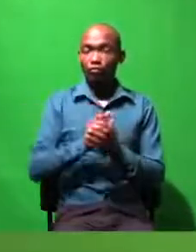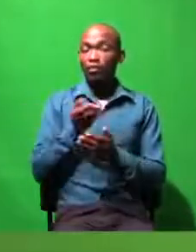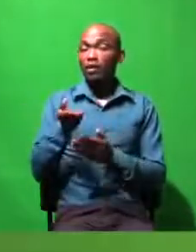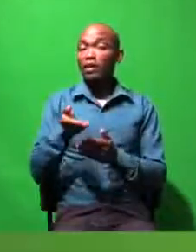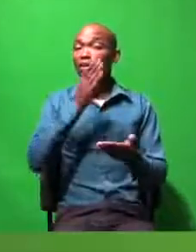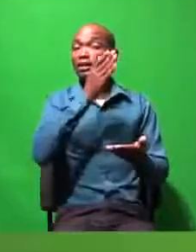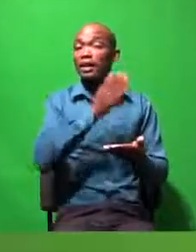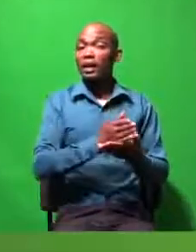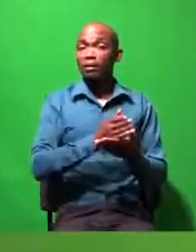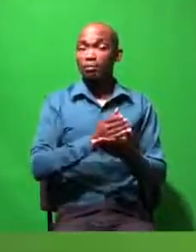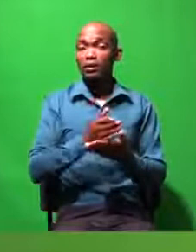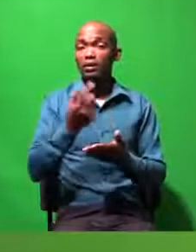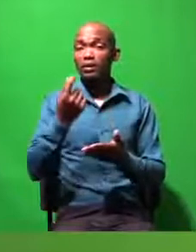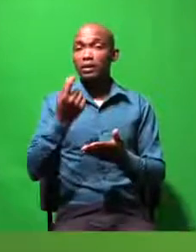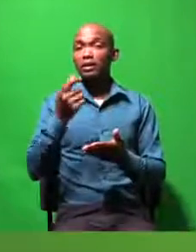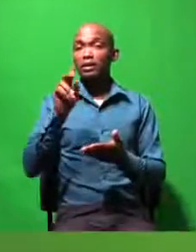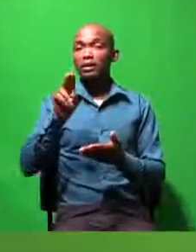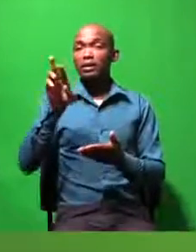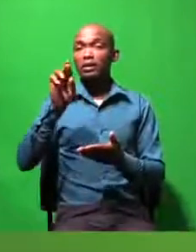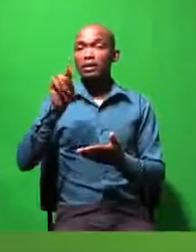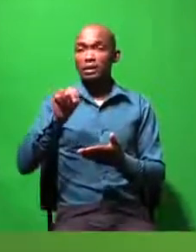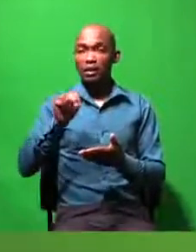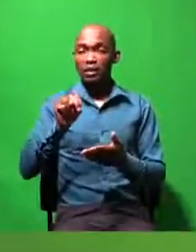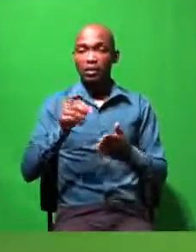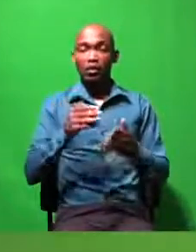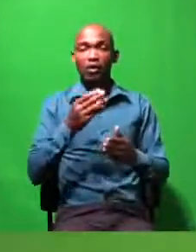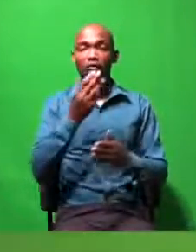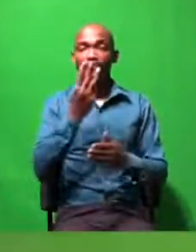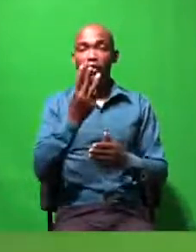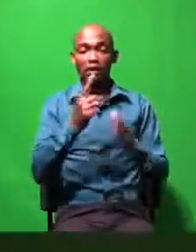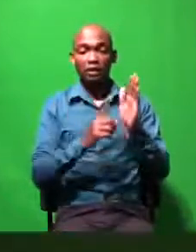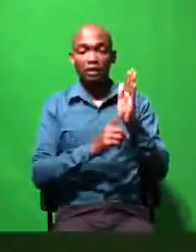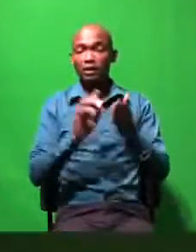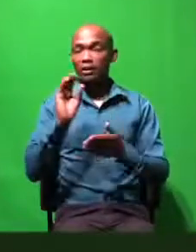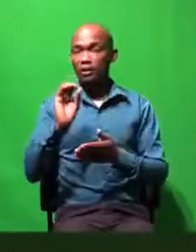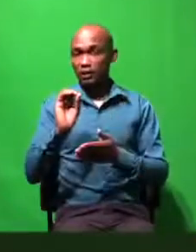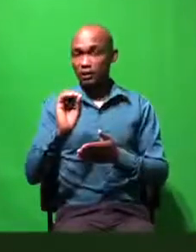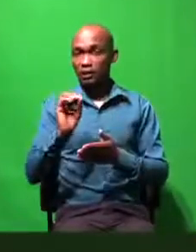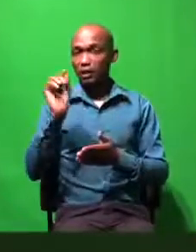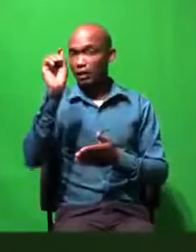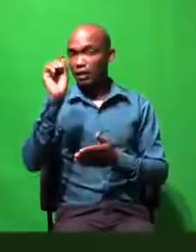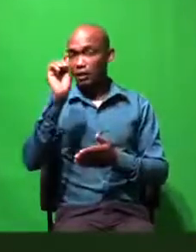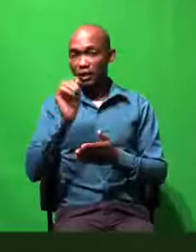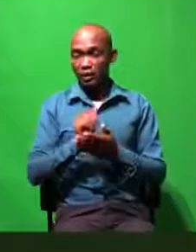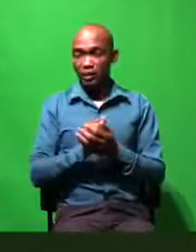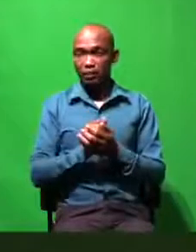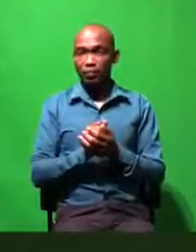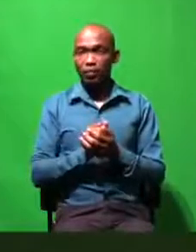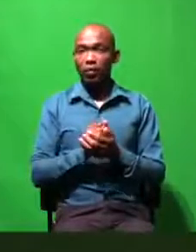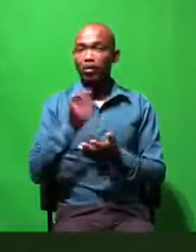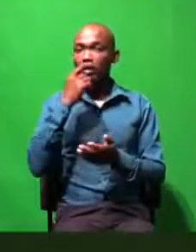So this is a complete turn of 360 degrees. It's the same as moving